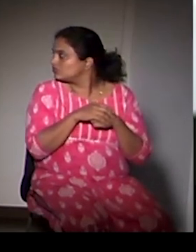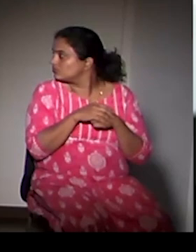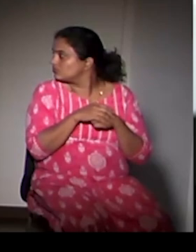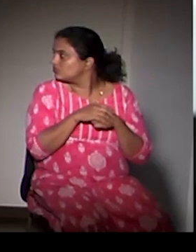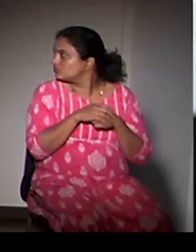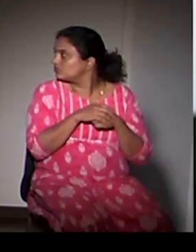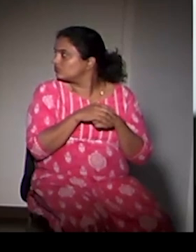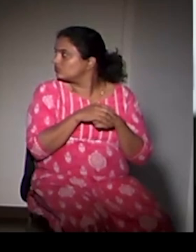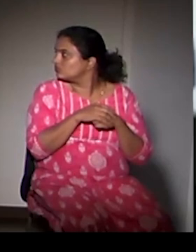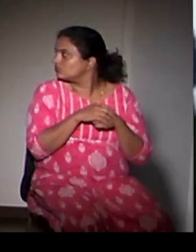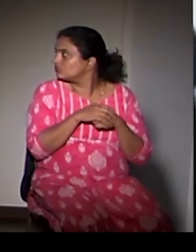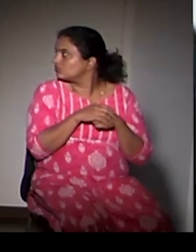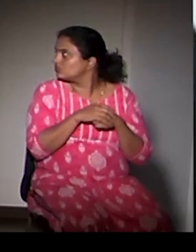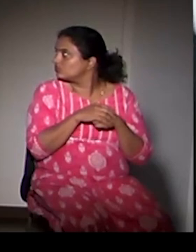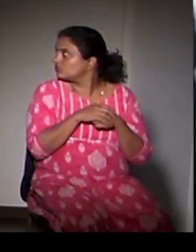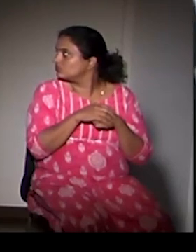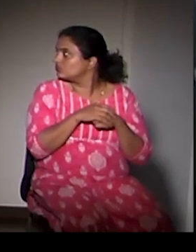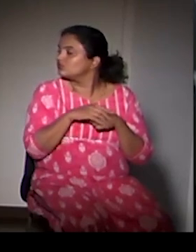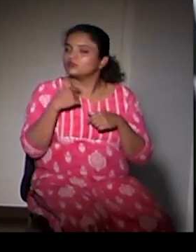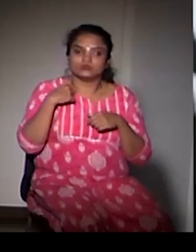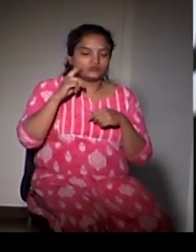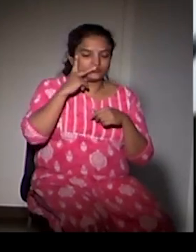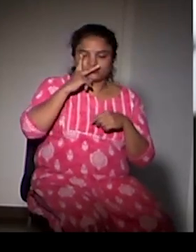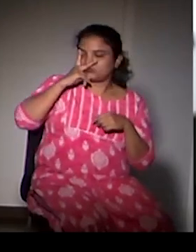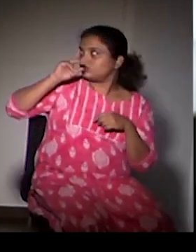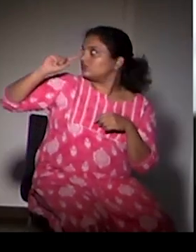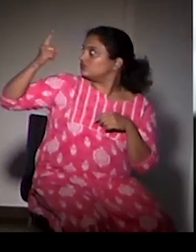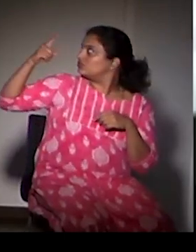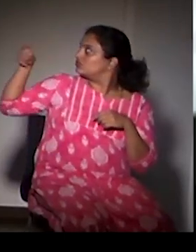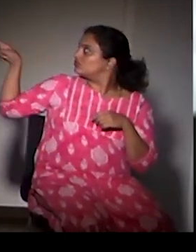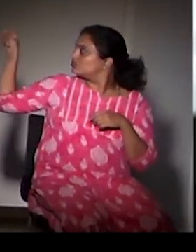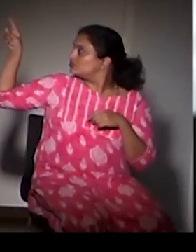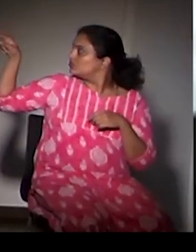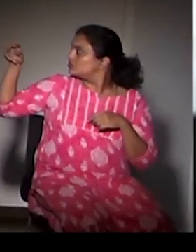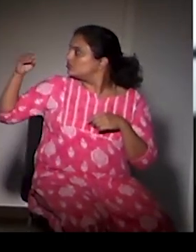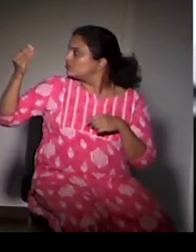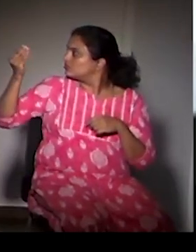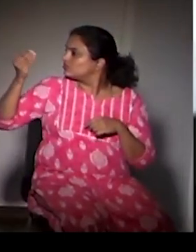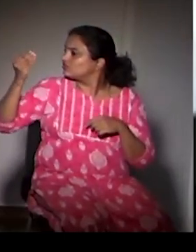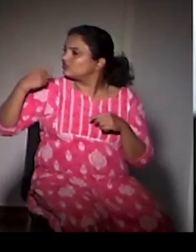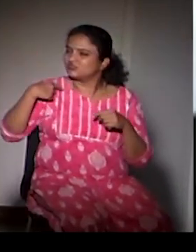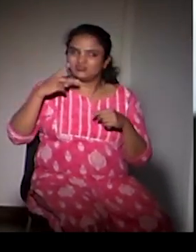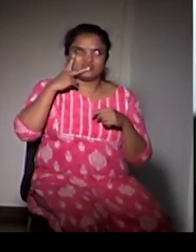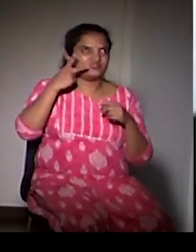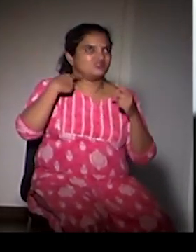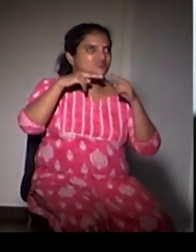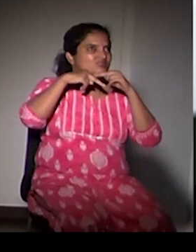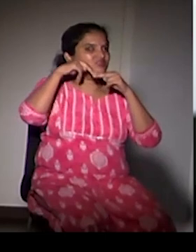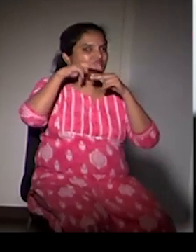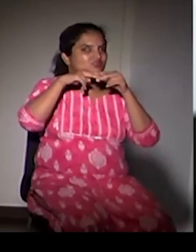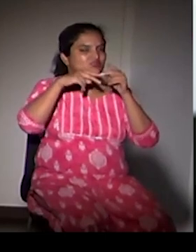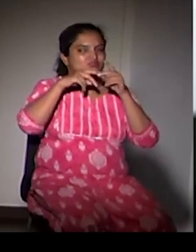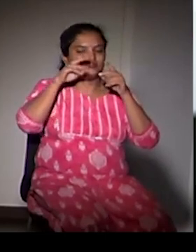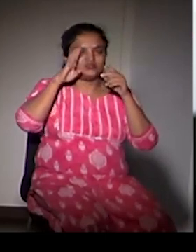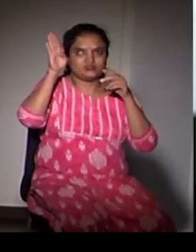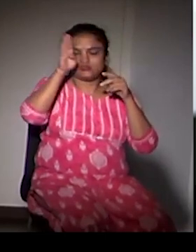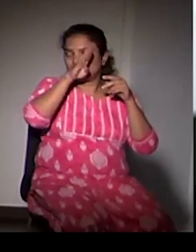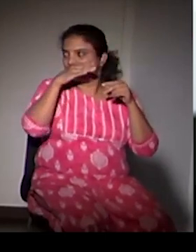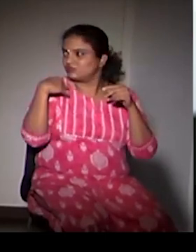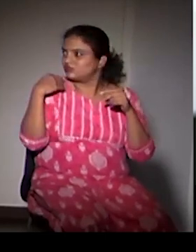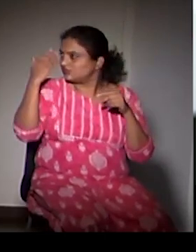Well, this at first sight seems like a sort of very worn out building, but you have